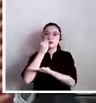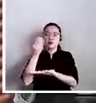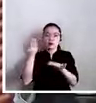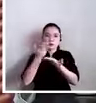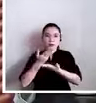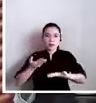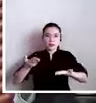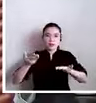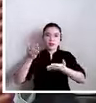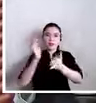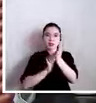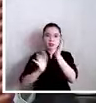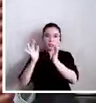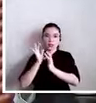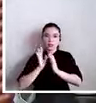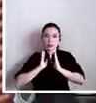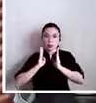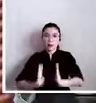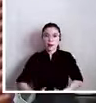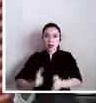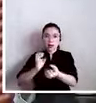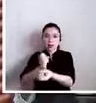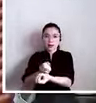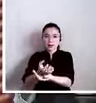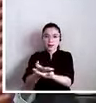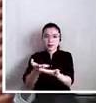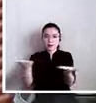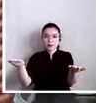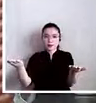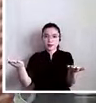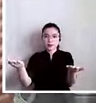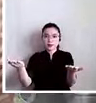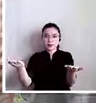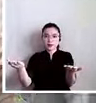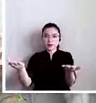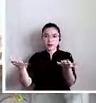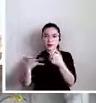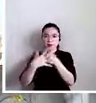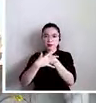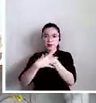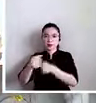is my body, which will be given up for you."